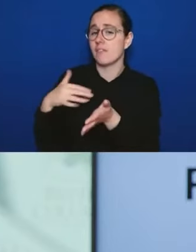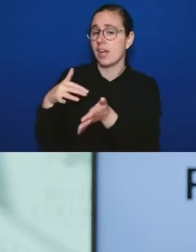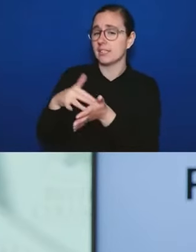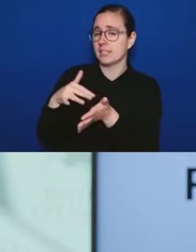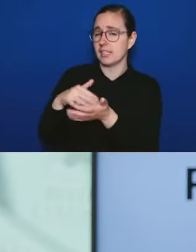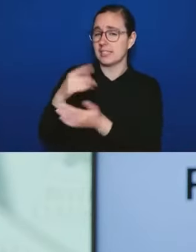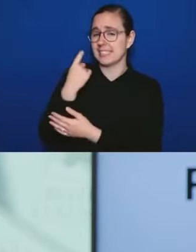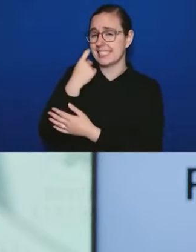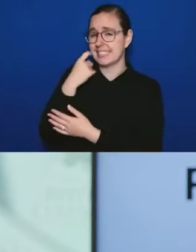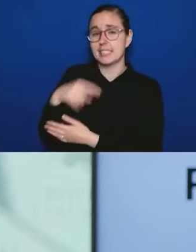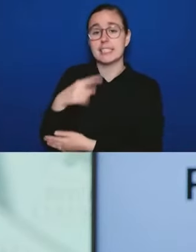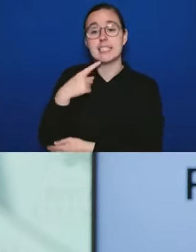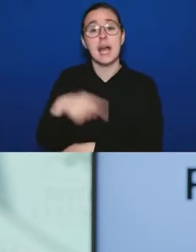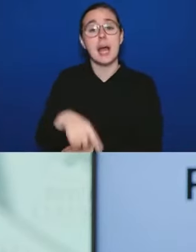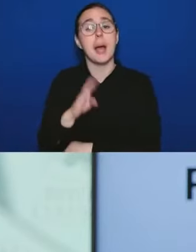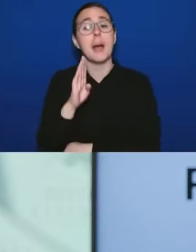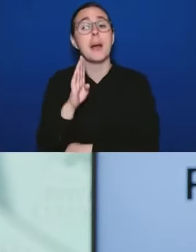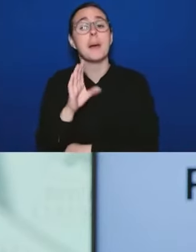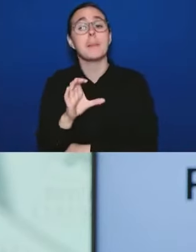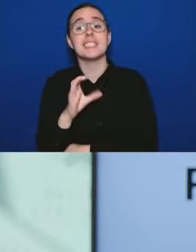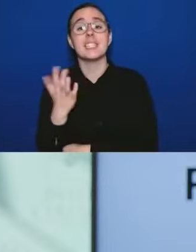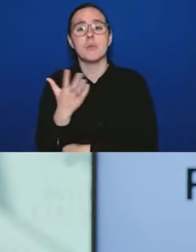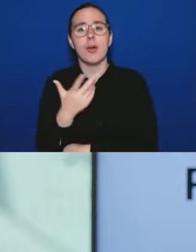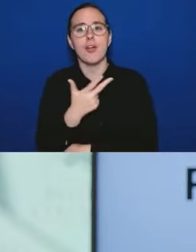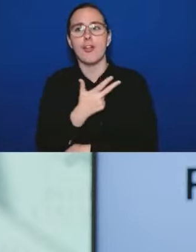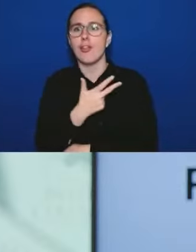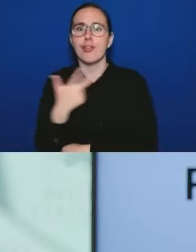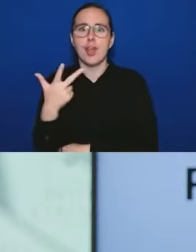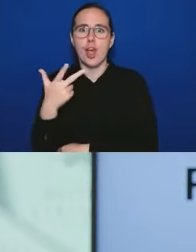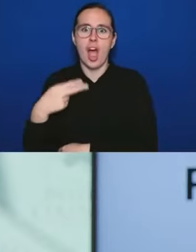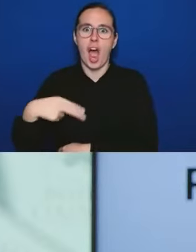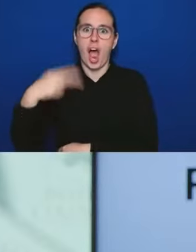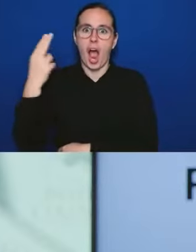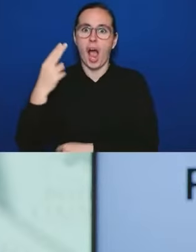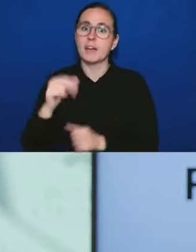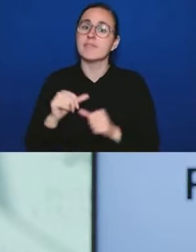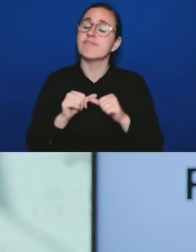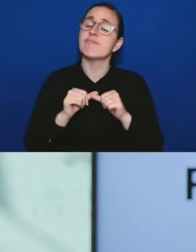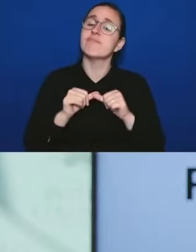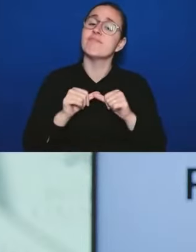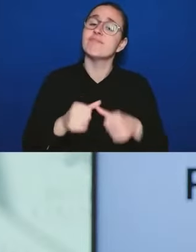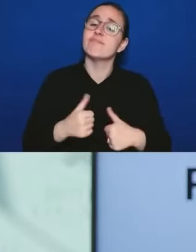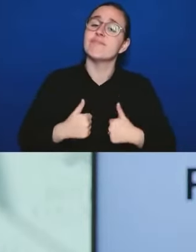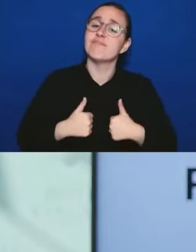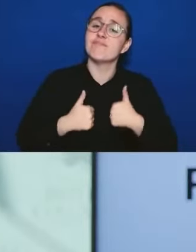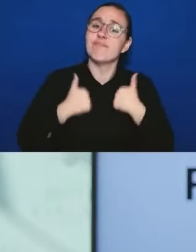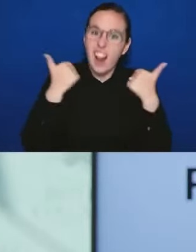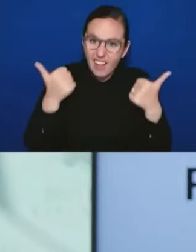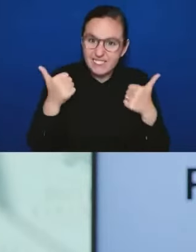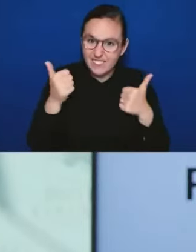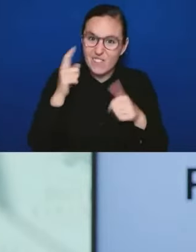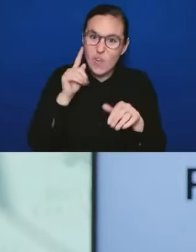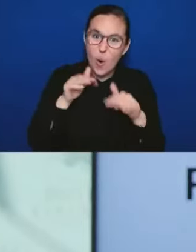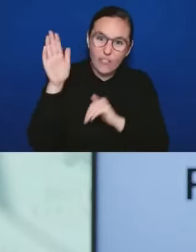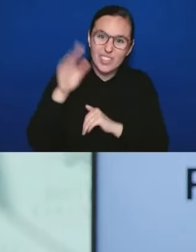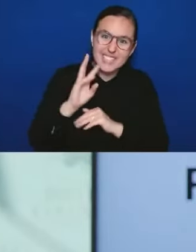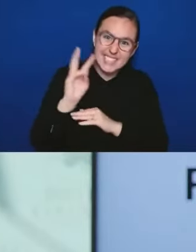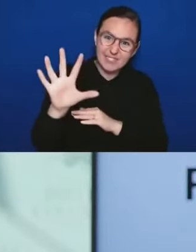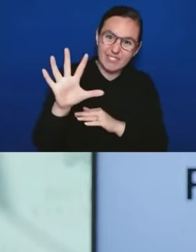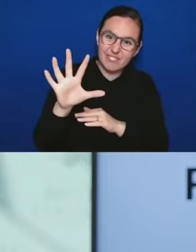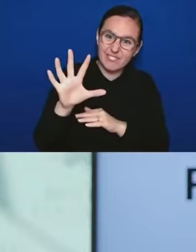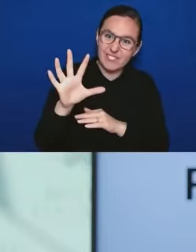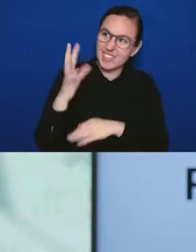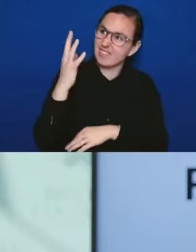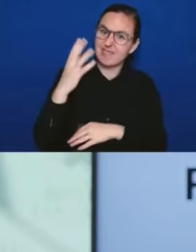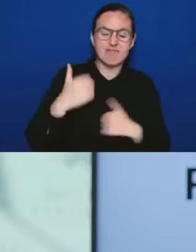65, and that is wonderful news if you're, within an eye shot of 65, as I am and everyone else.